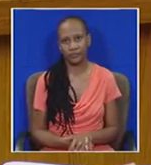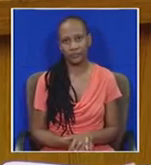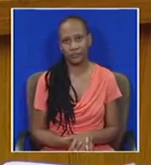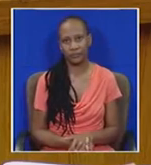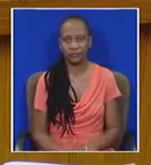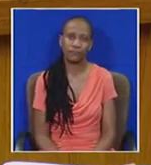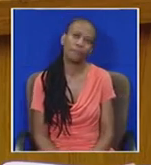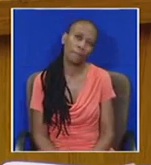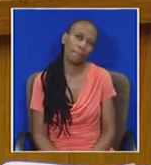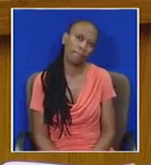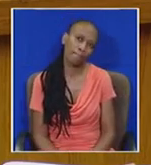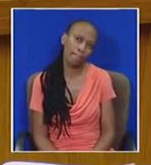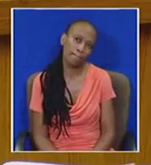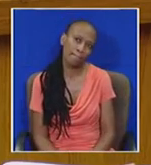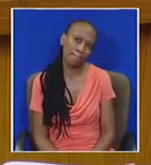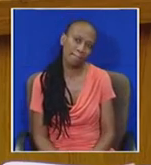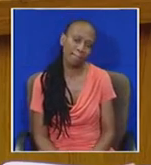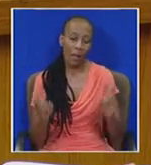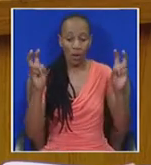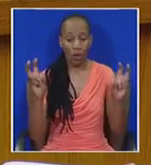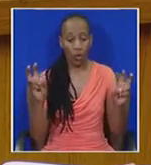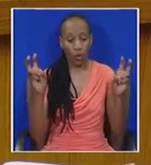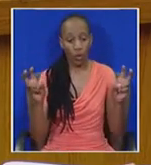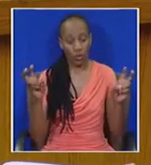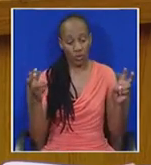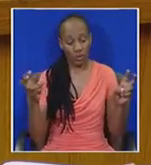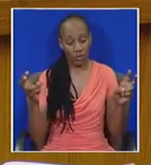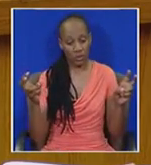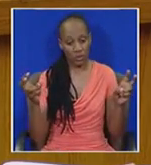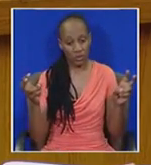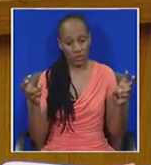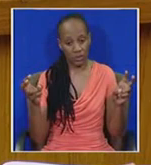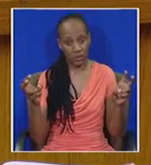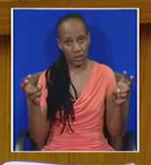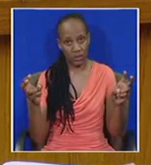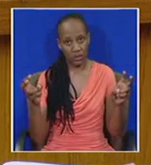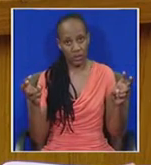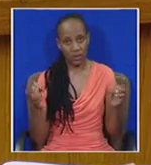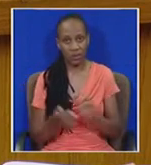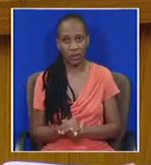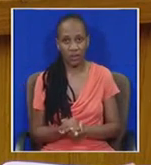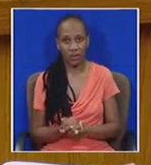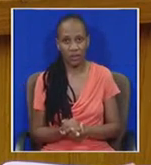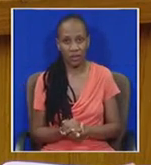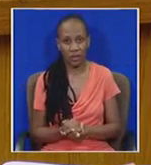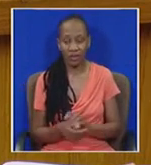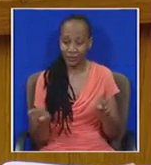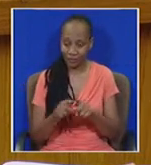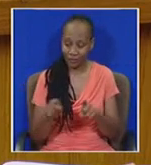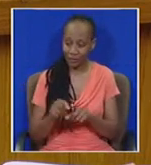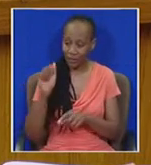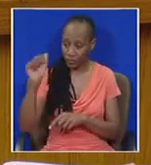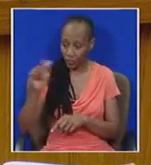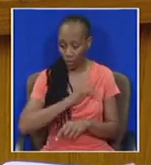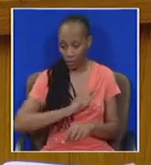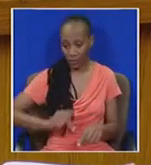This which I am quoting, which is a fundamental of democracy, will apply to your president in 20 years'